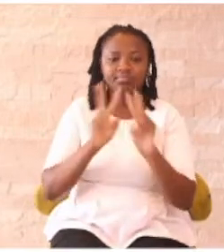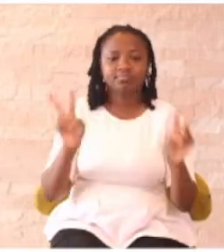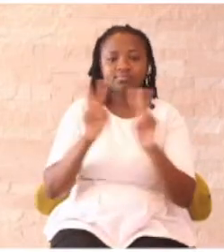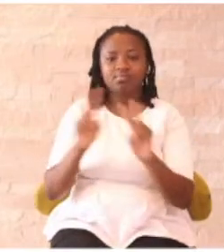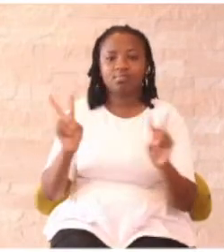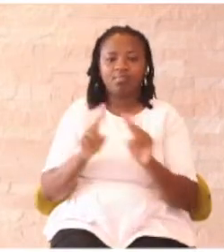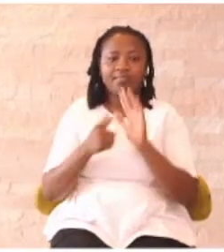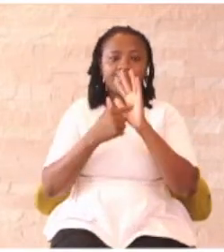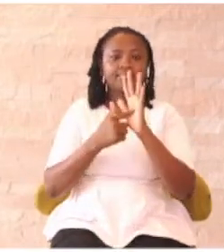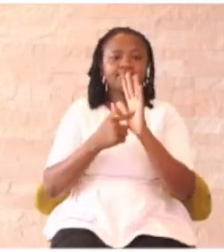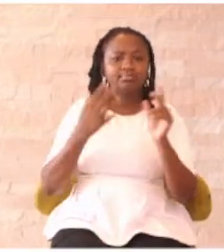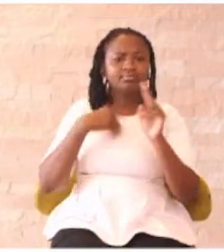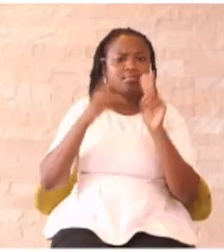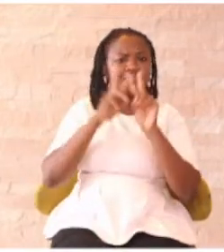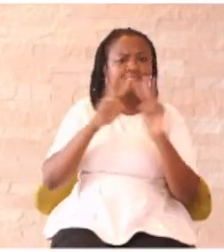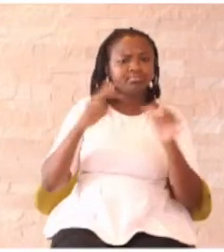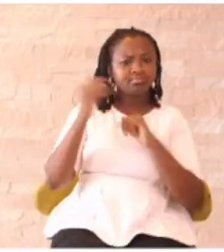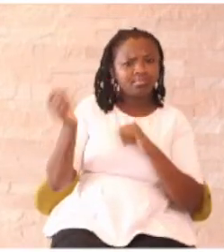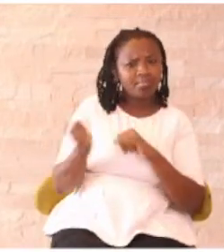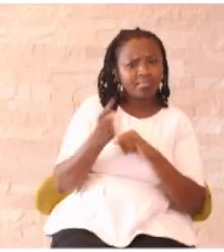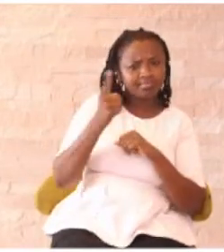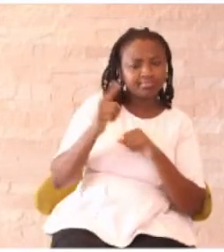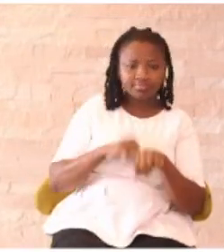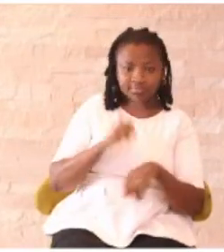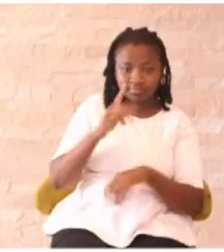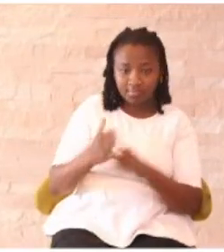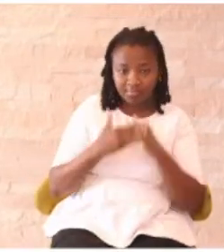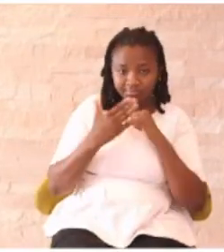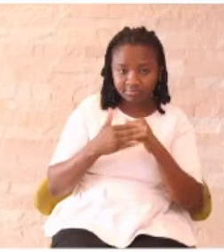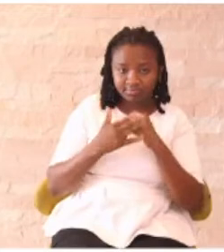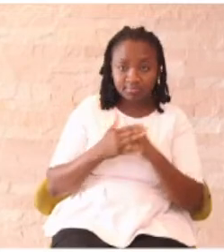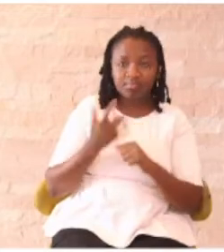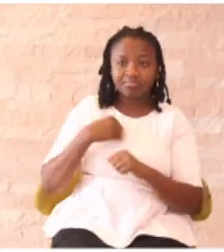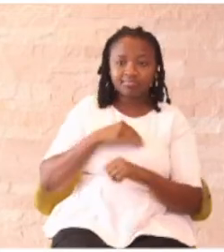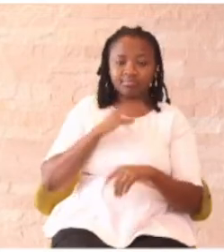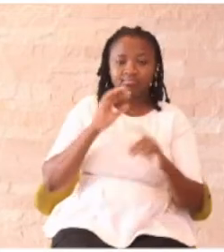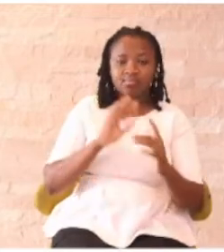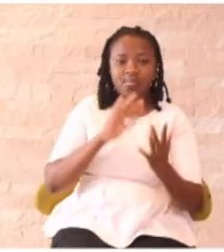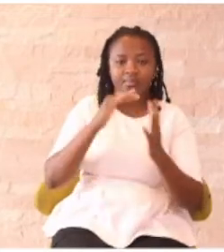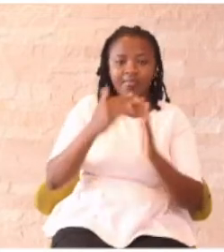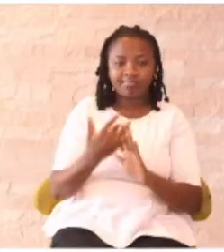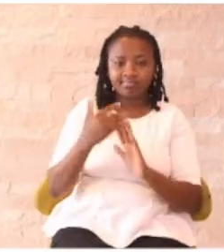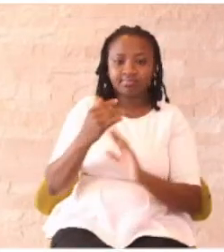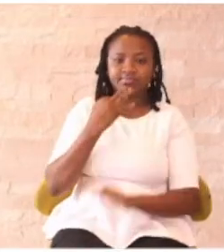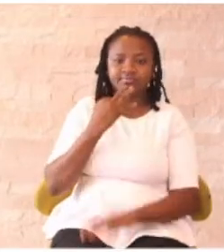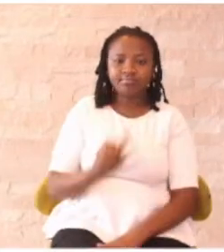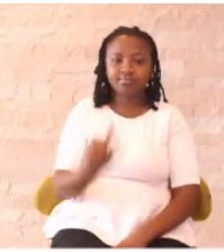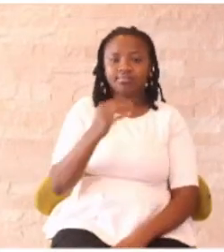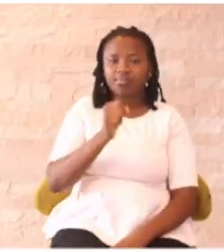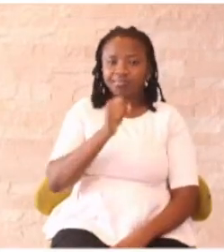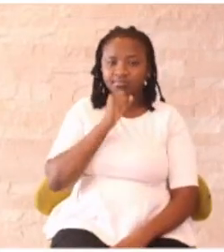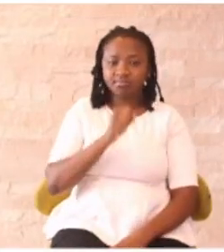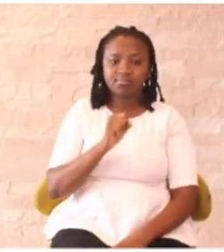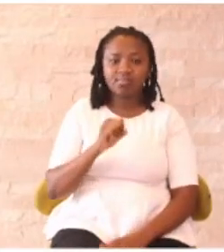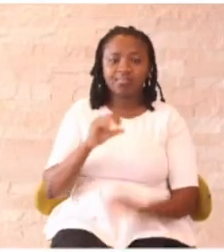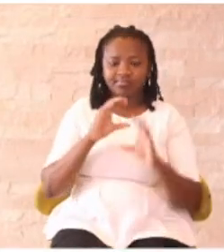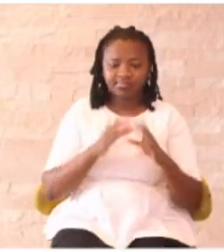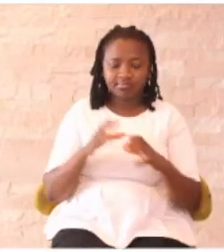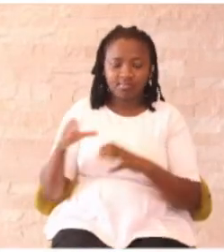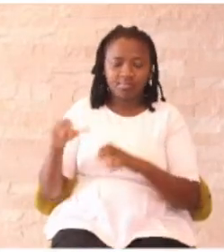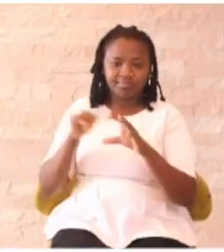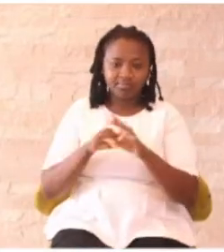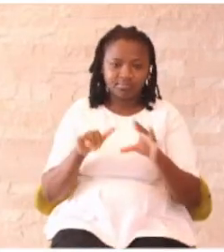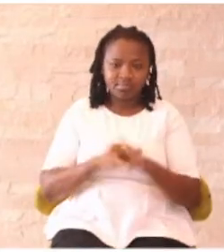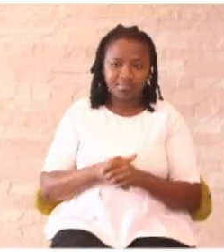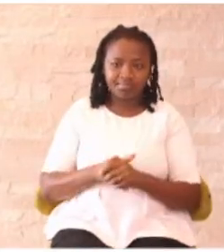Month, being September, where we reached out to 350 community members,